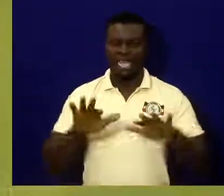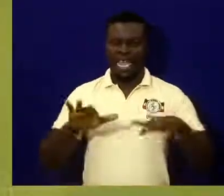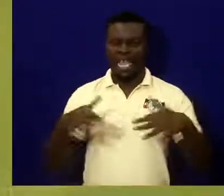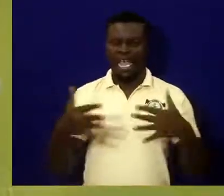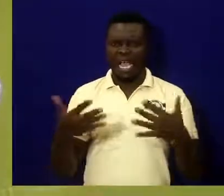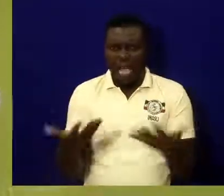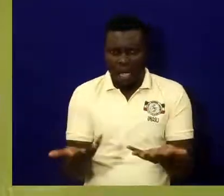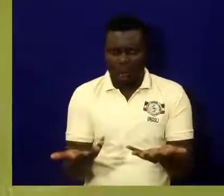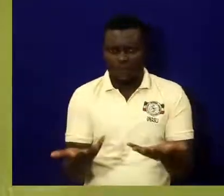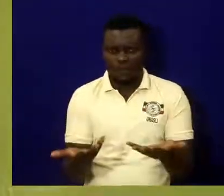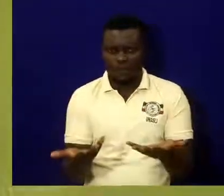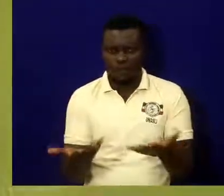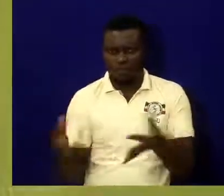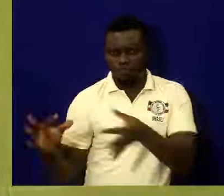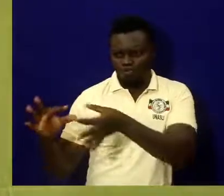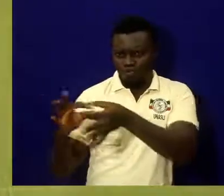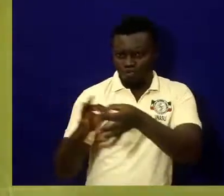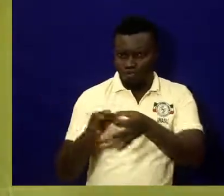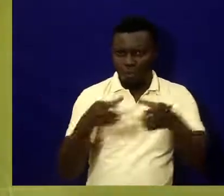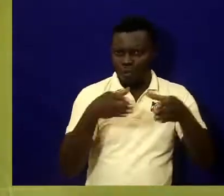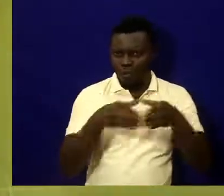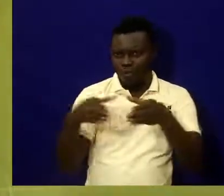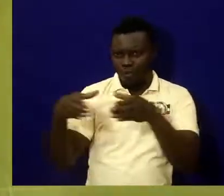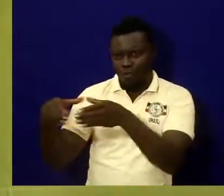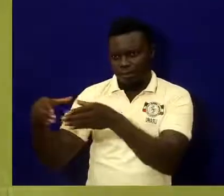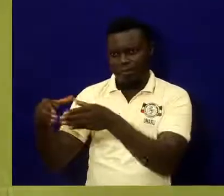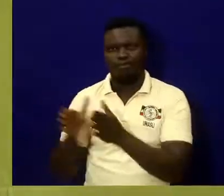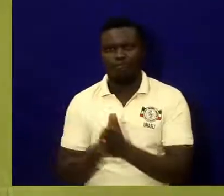how do you put these ones in groups?